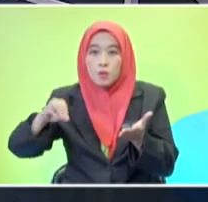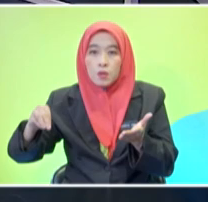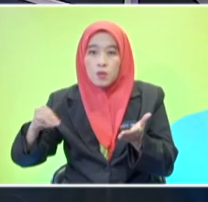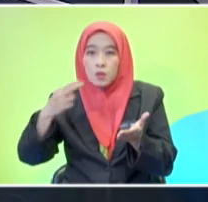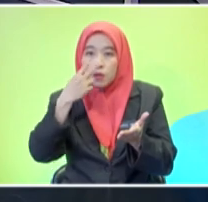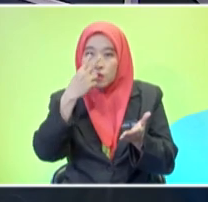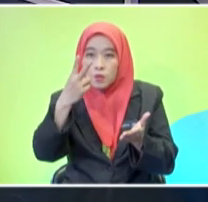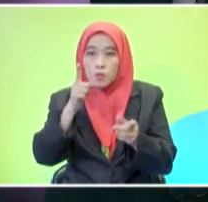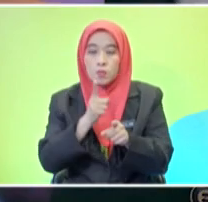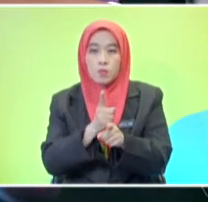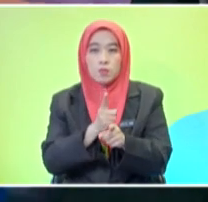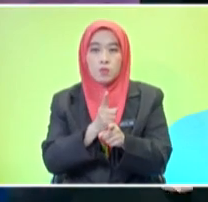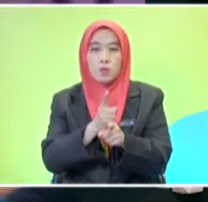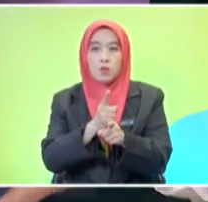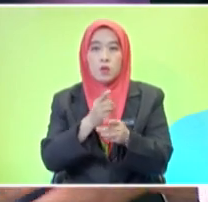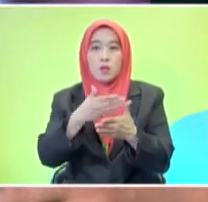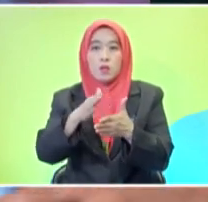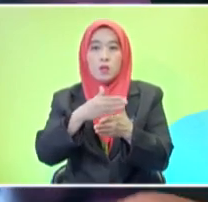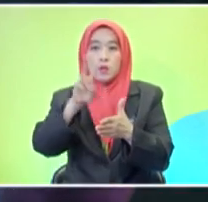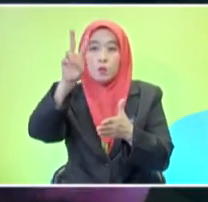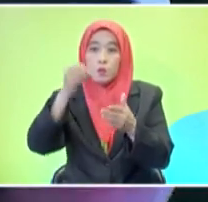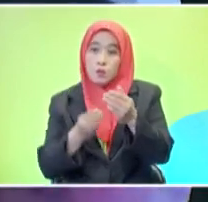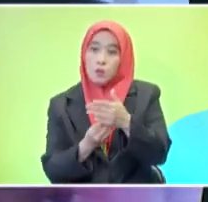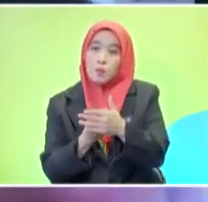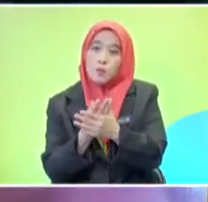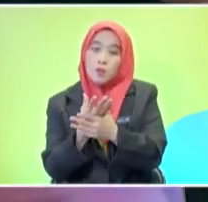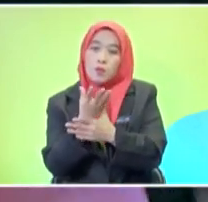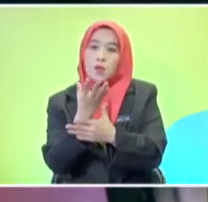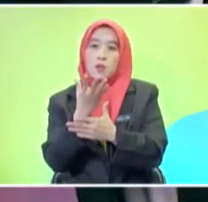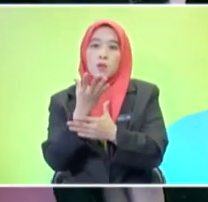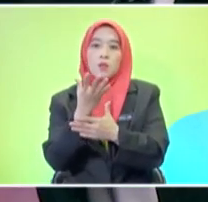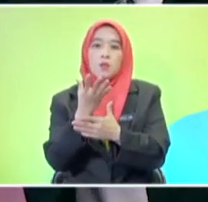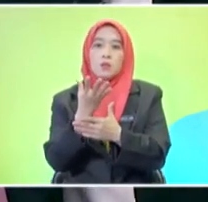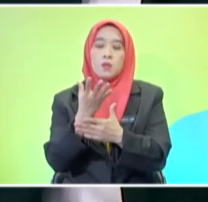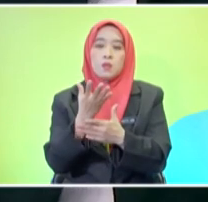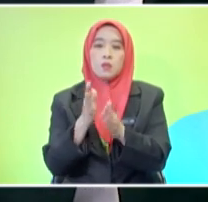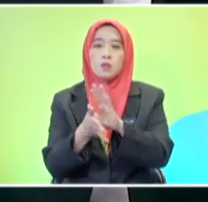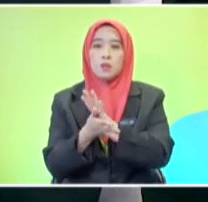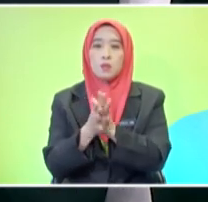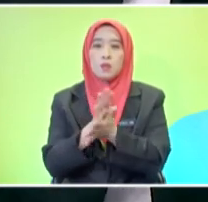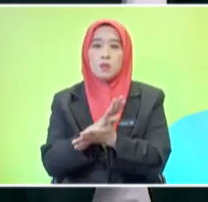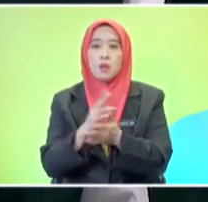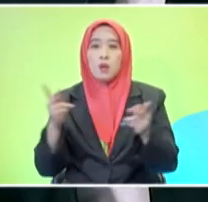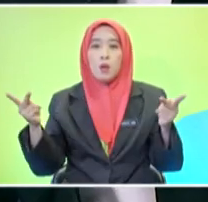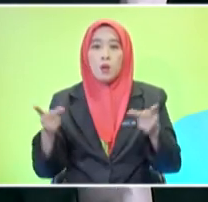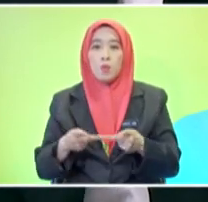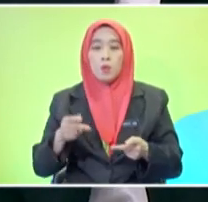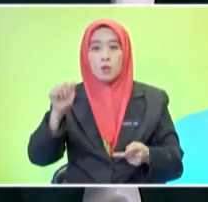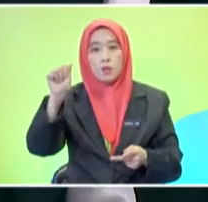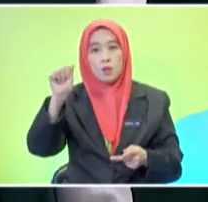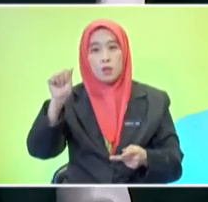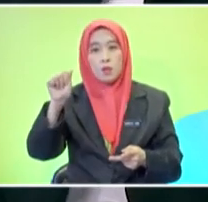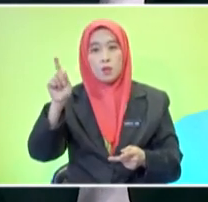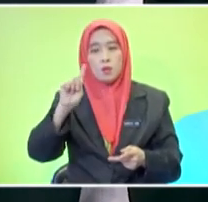at these two plants. Let's see the difference here. Okay, so this is from pot A, which have